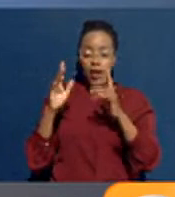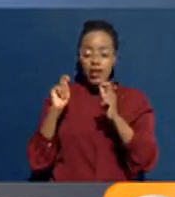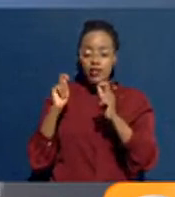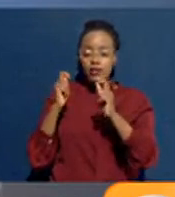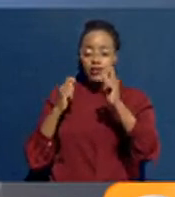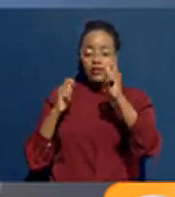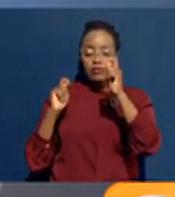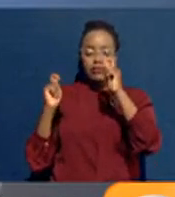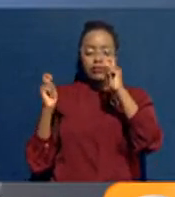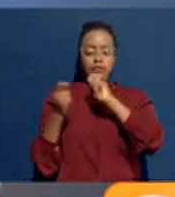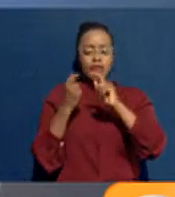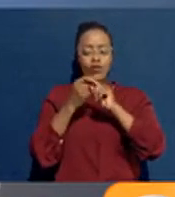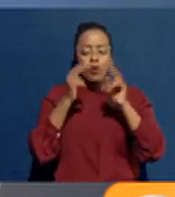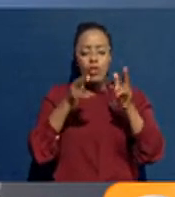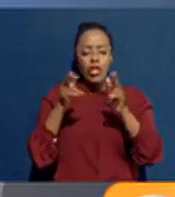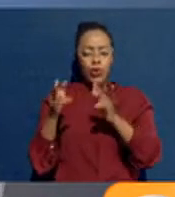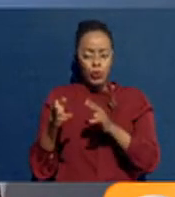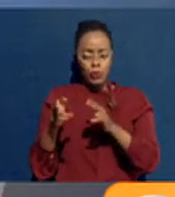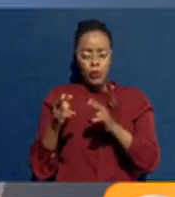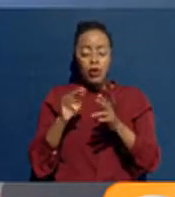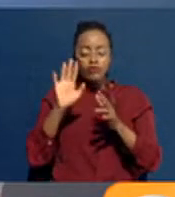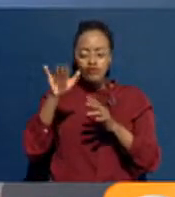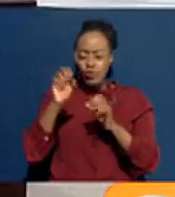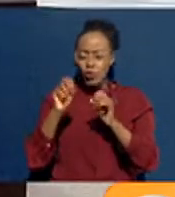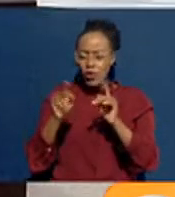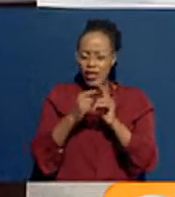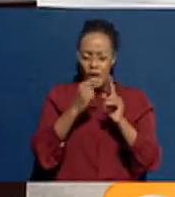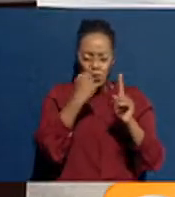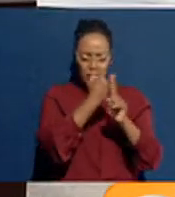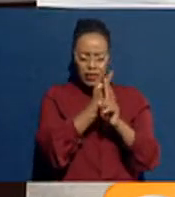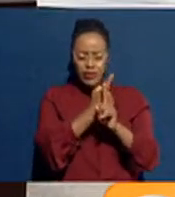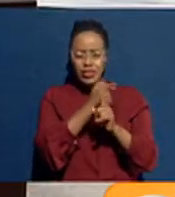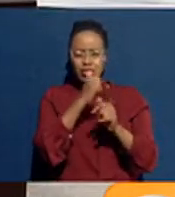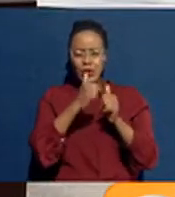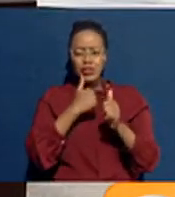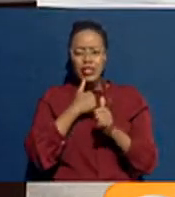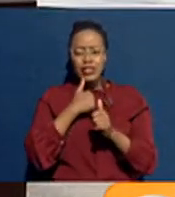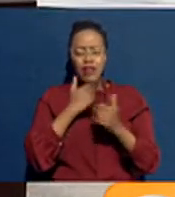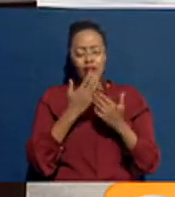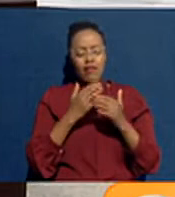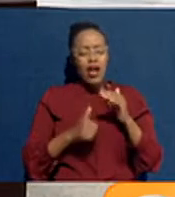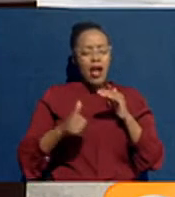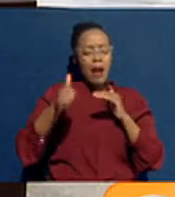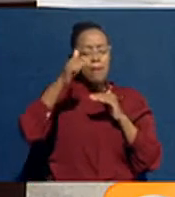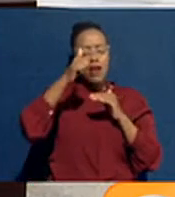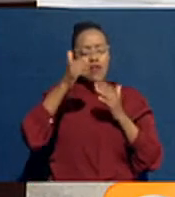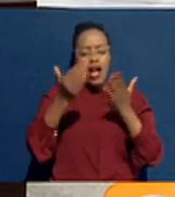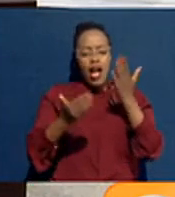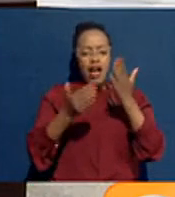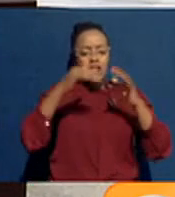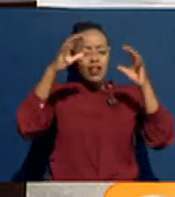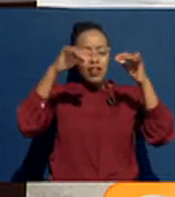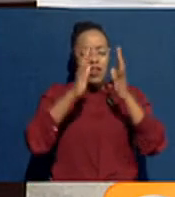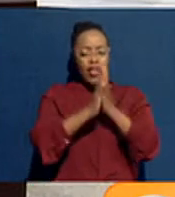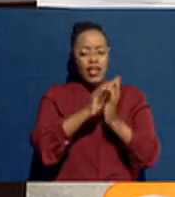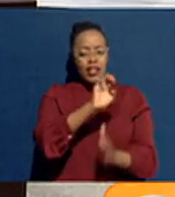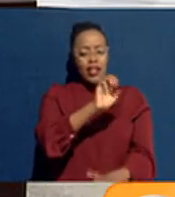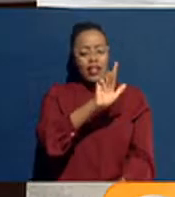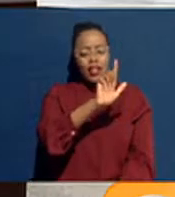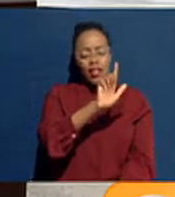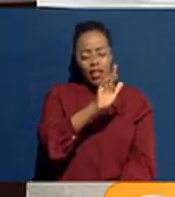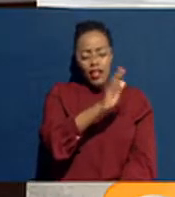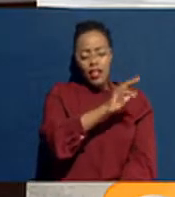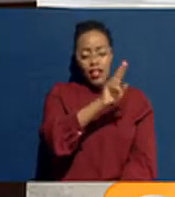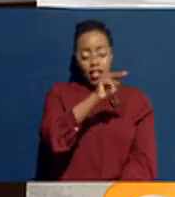now from the normal. Okay. So what is the difference between above average rainfall and El Nino rains? Because